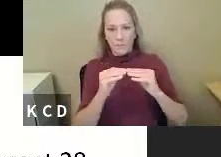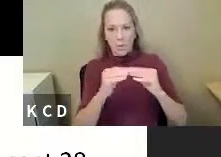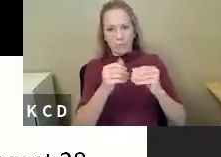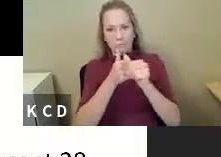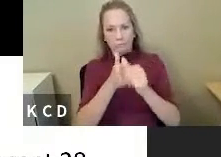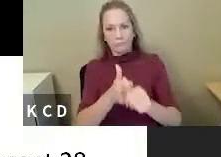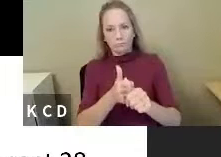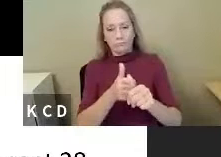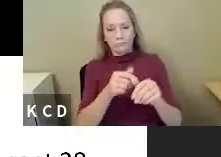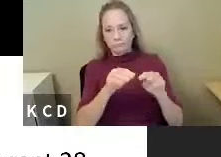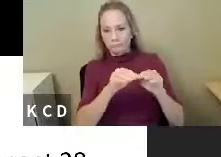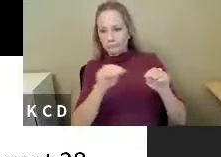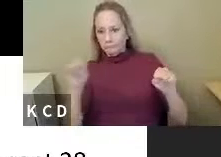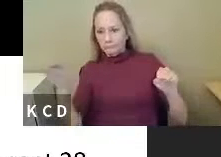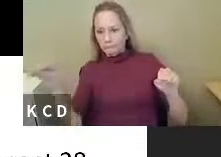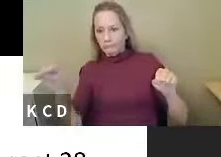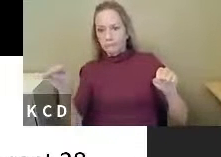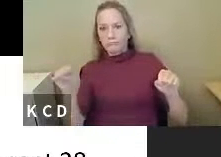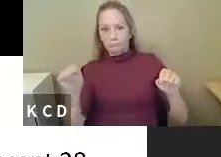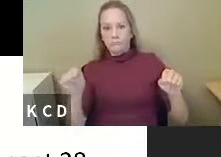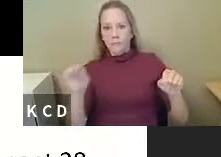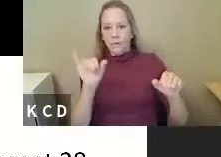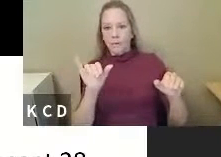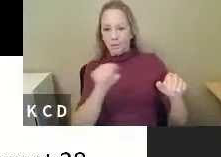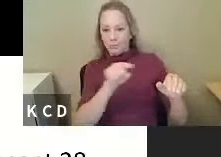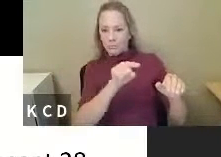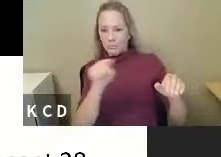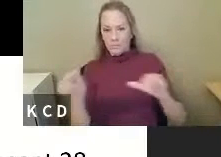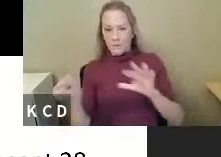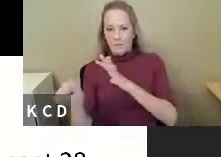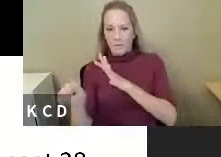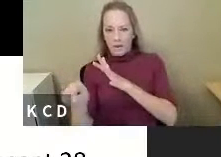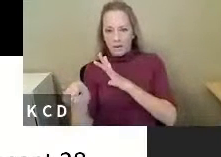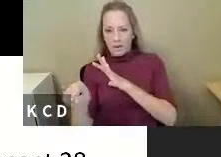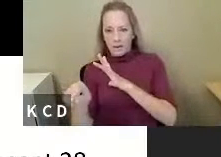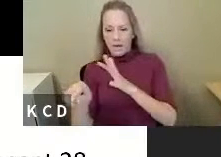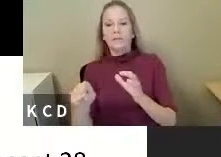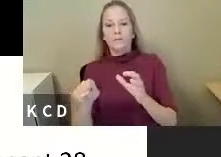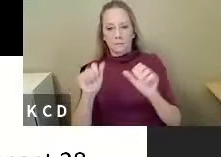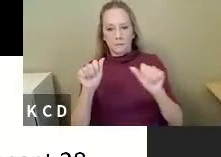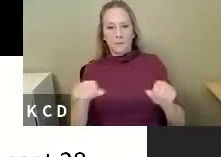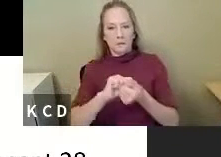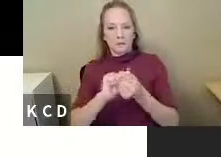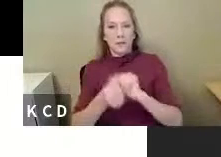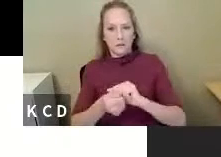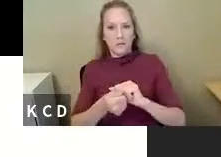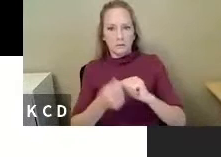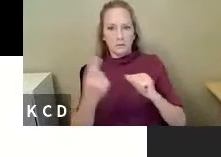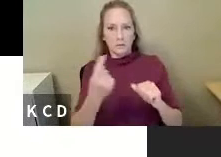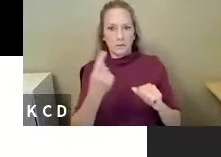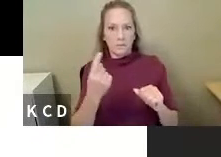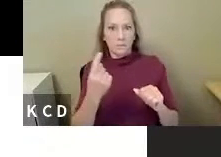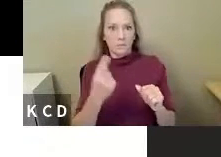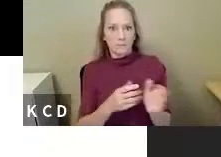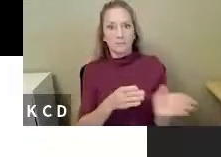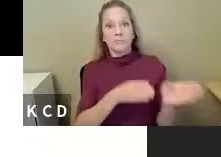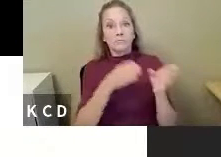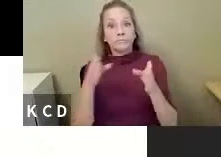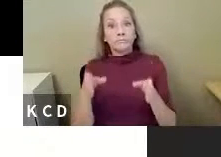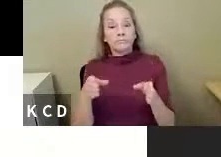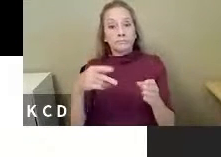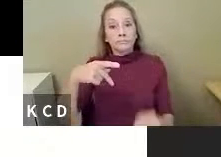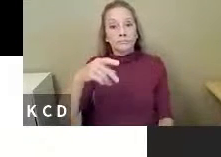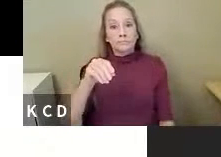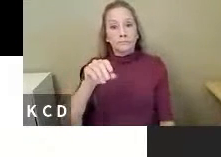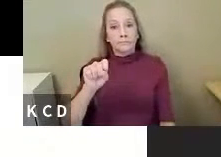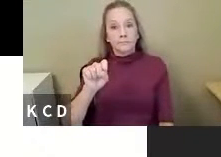to get to that steady state and be able to say, okay, we're good here, let's make a change. Next slide, please. So again,